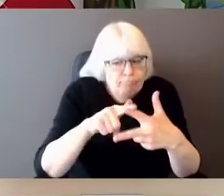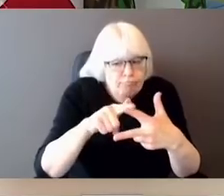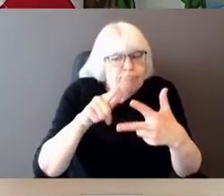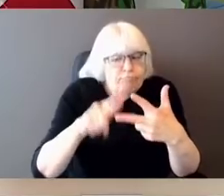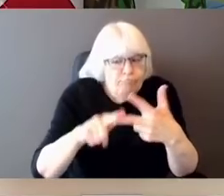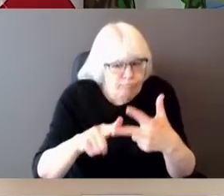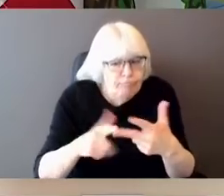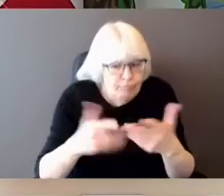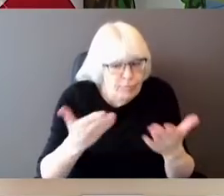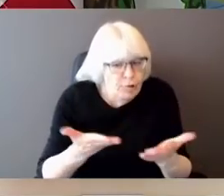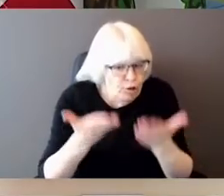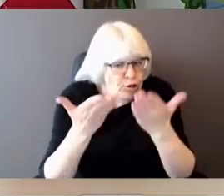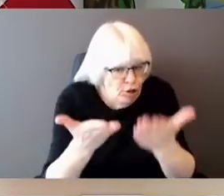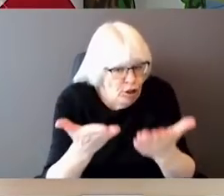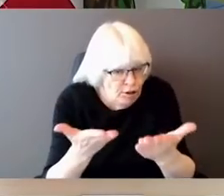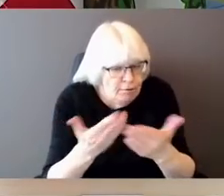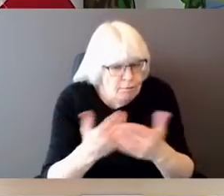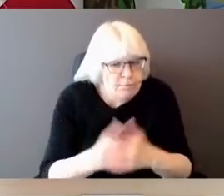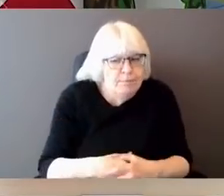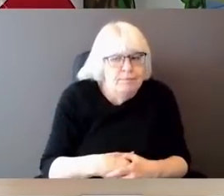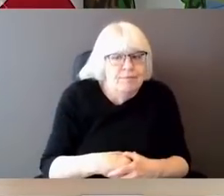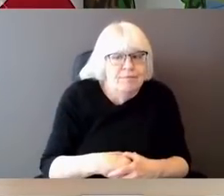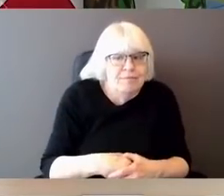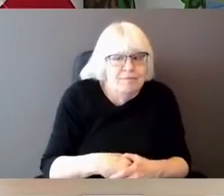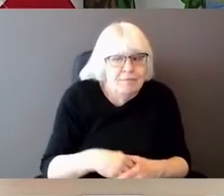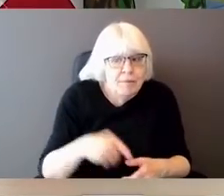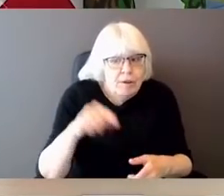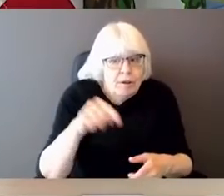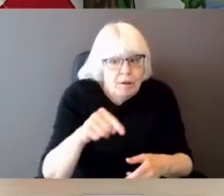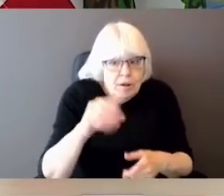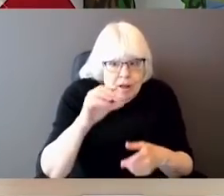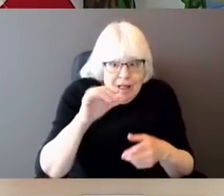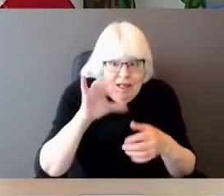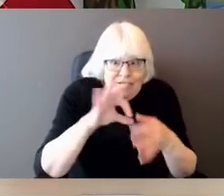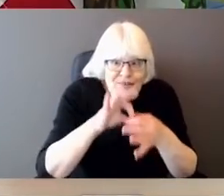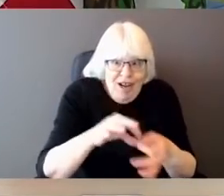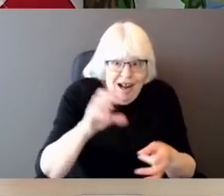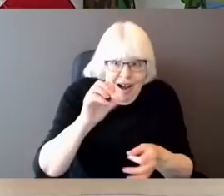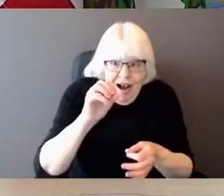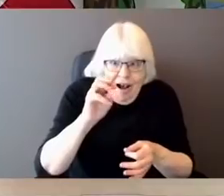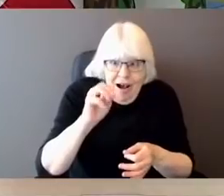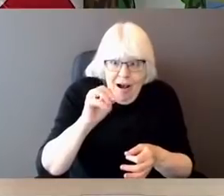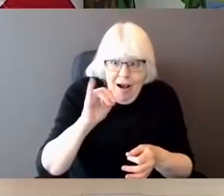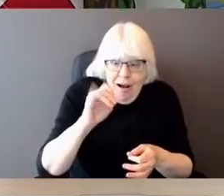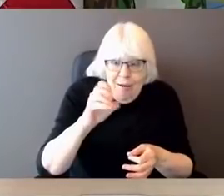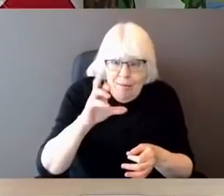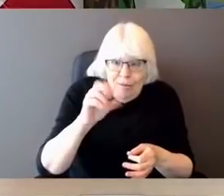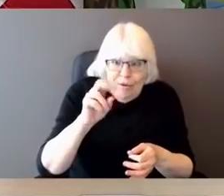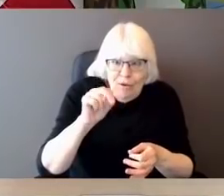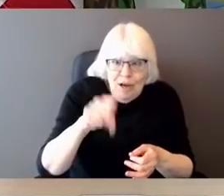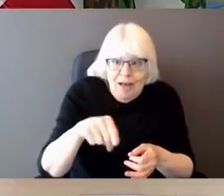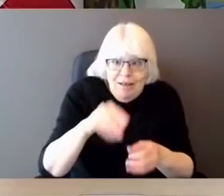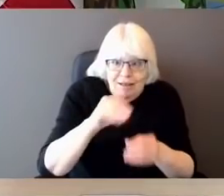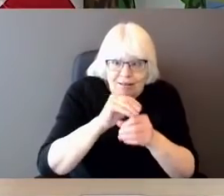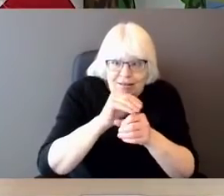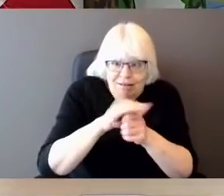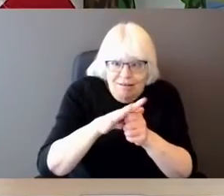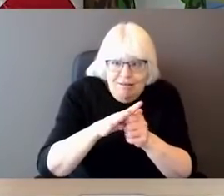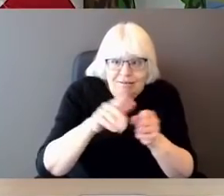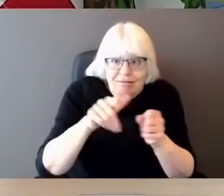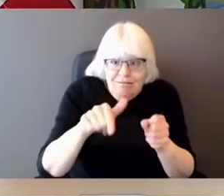Now with Omicron, recently they've said, well, you can, wait until you're sort of 3 months